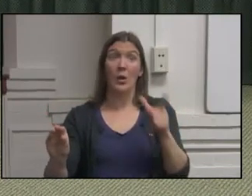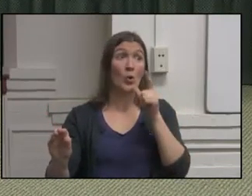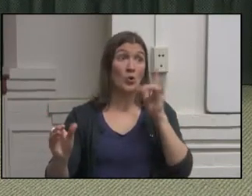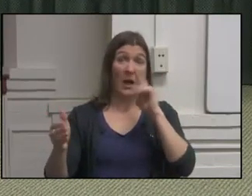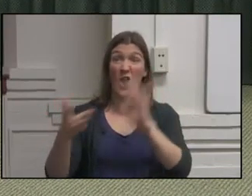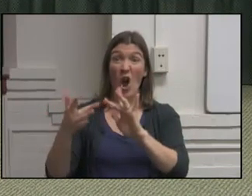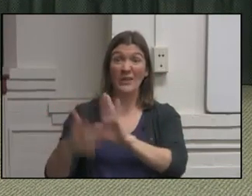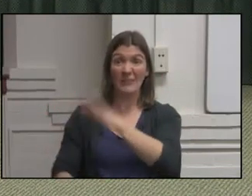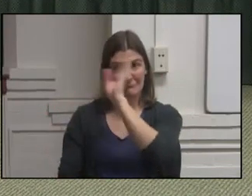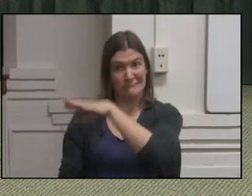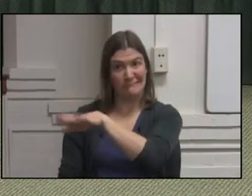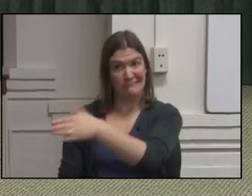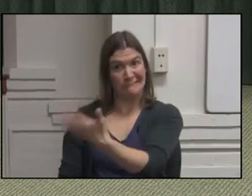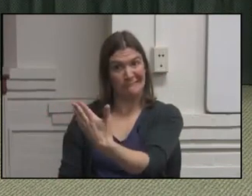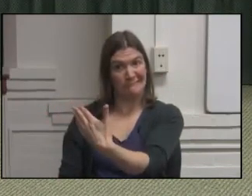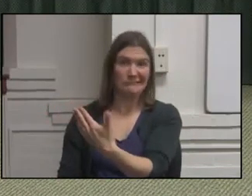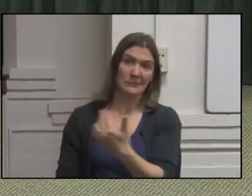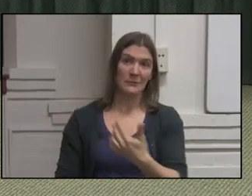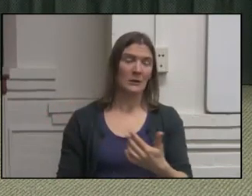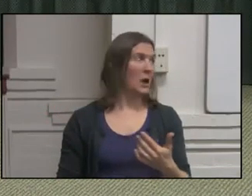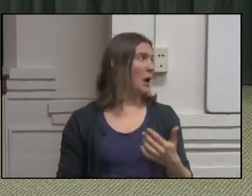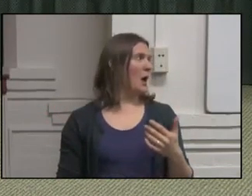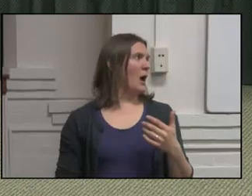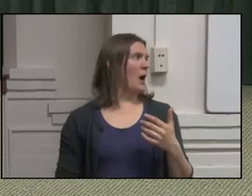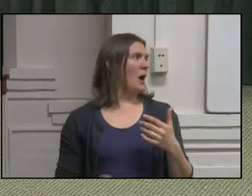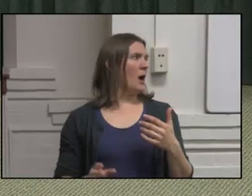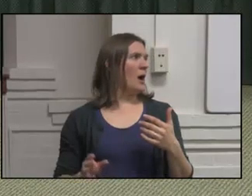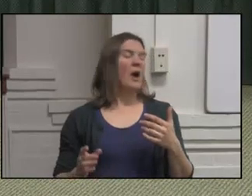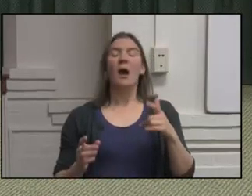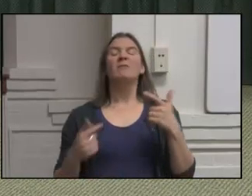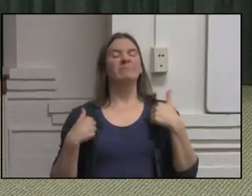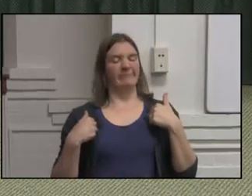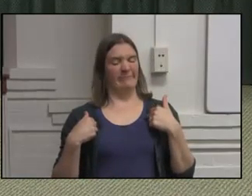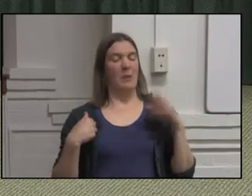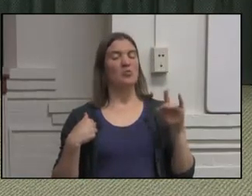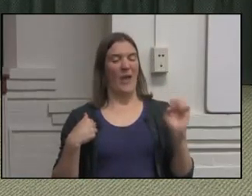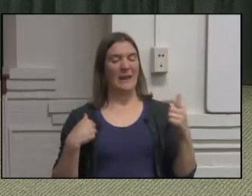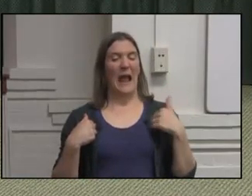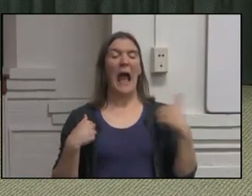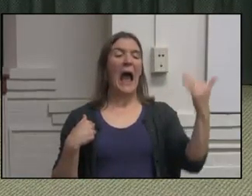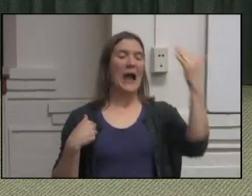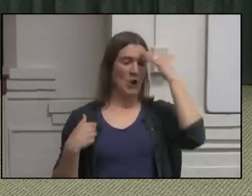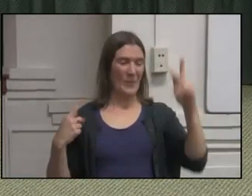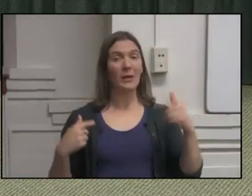want to contact the board at Groundworks. I don't know anybody that knows anybody at Groundworks. So I guess I'll follow.